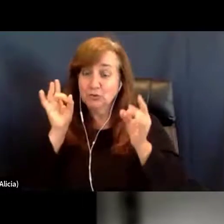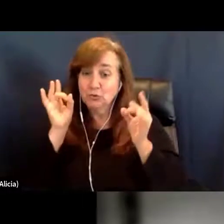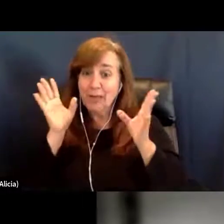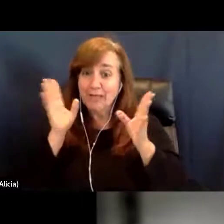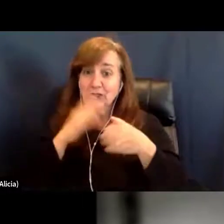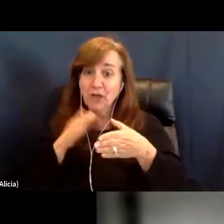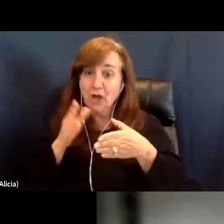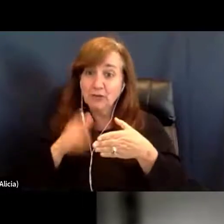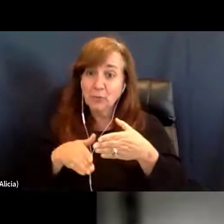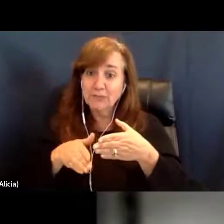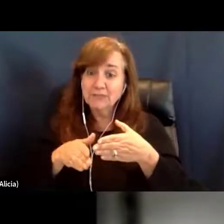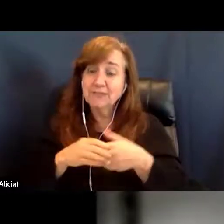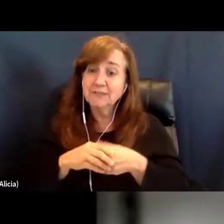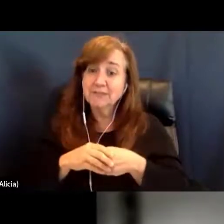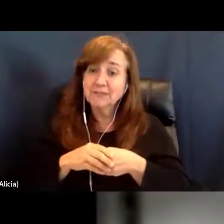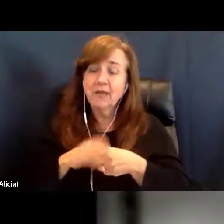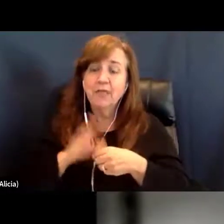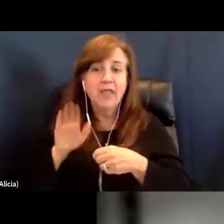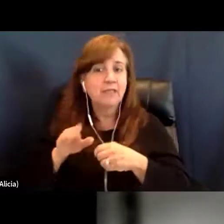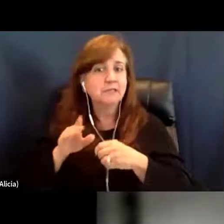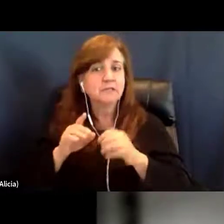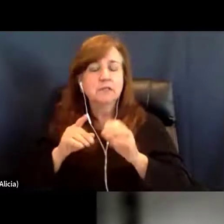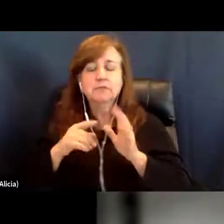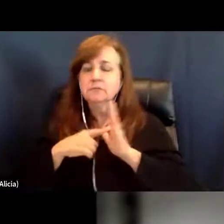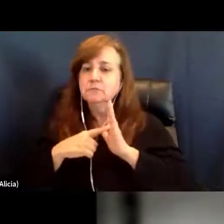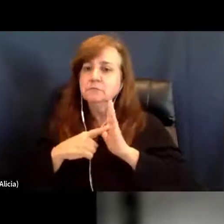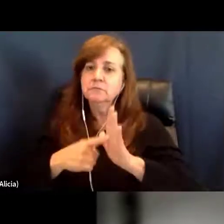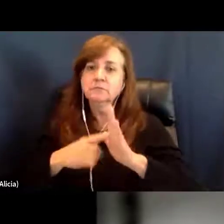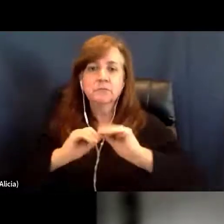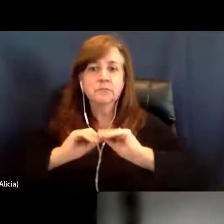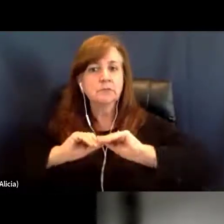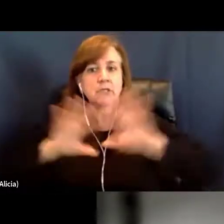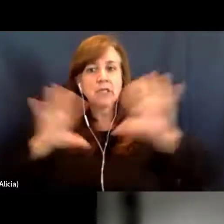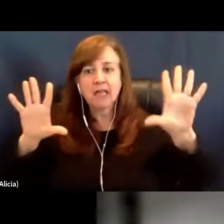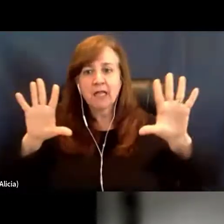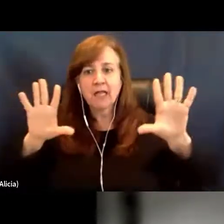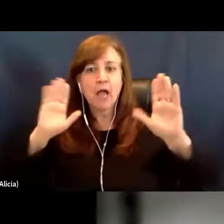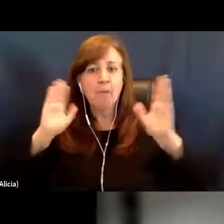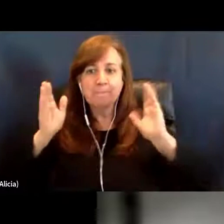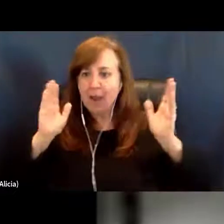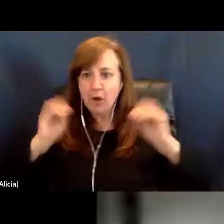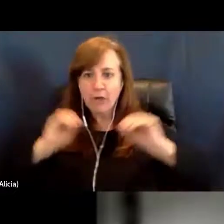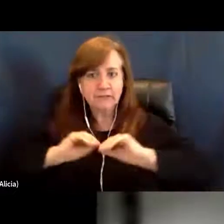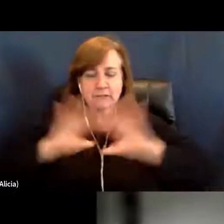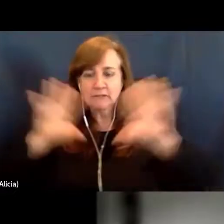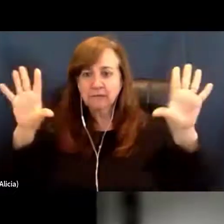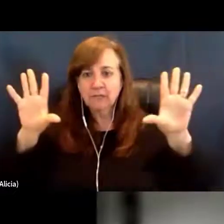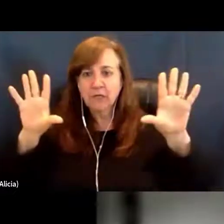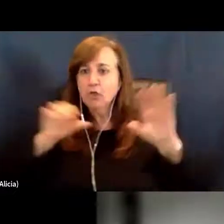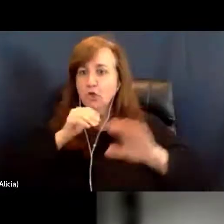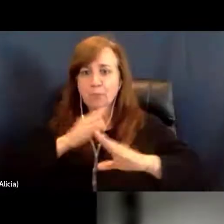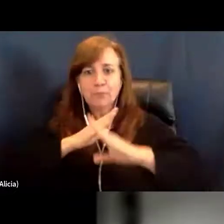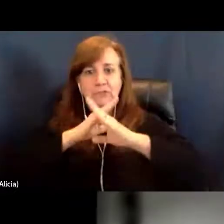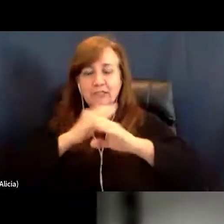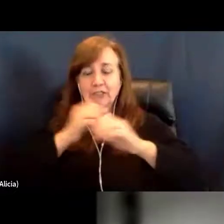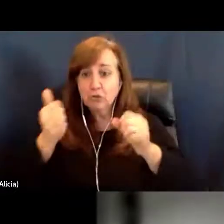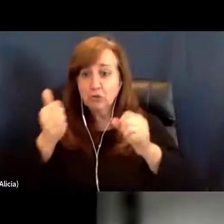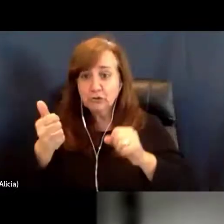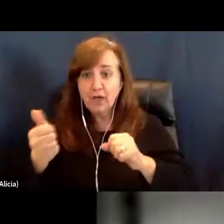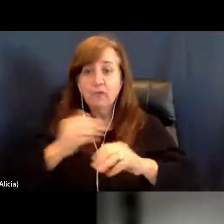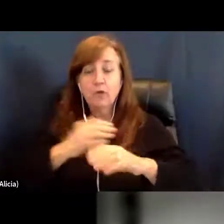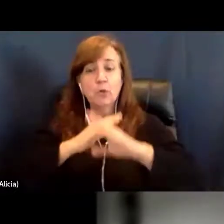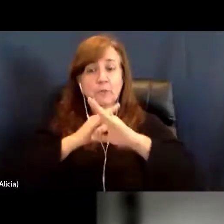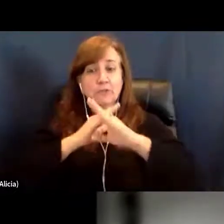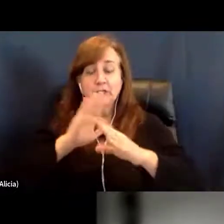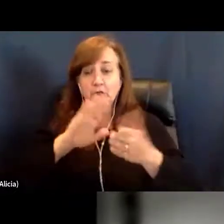consequences is demonstrably apparent. And you're not only protecting yourself, but you're protecting your community. So